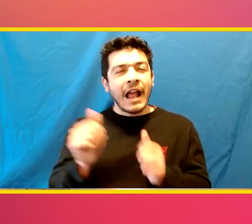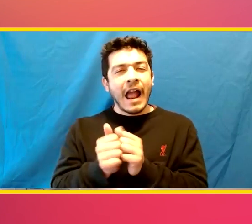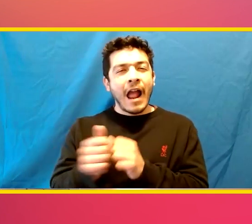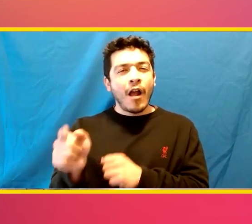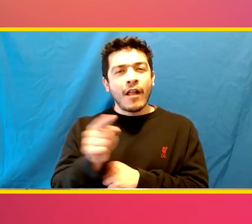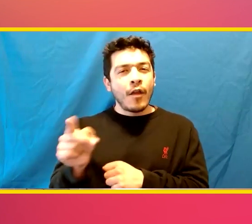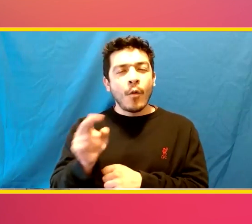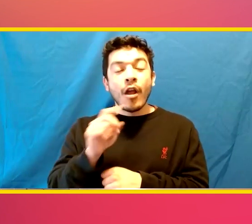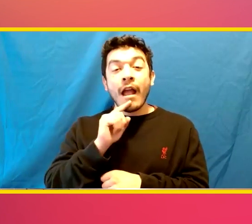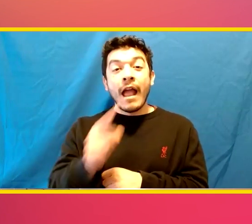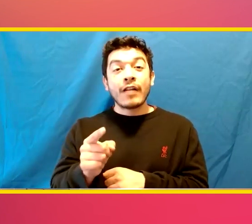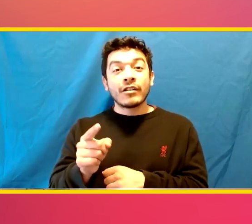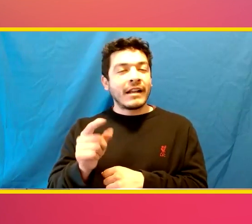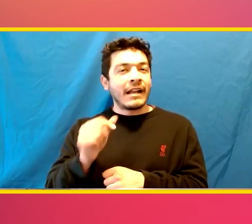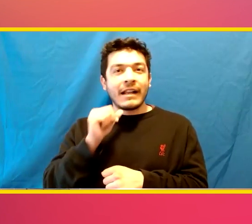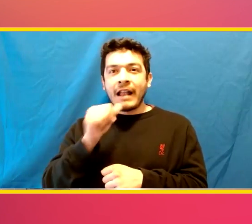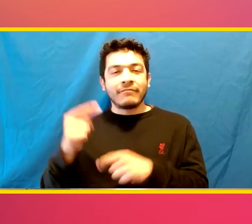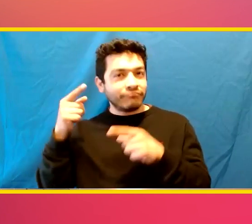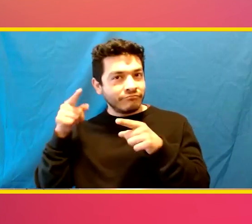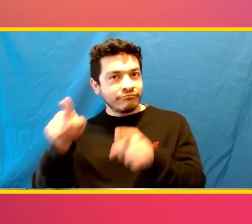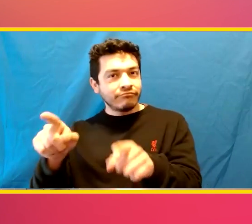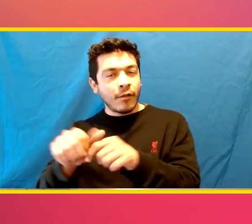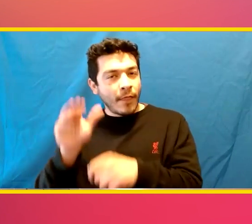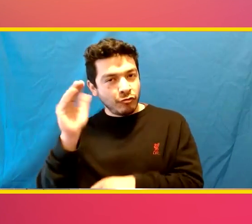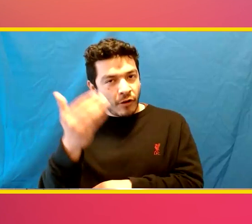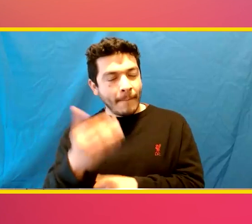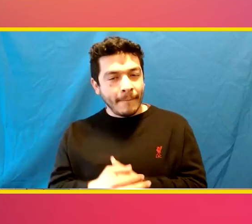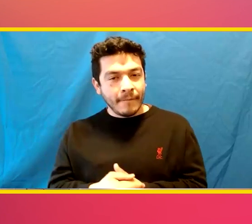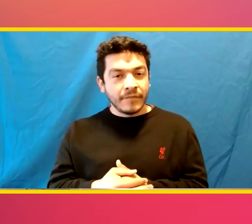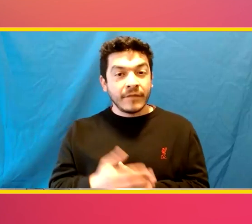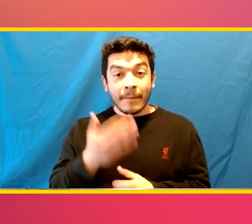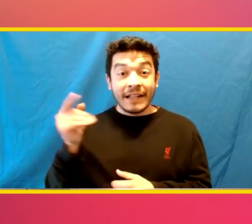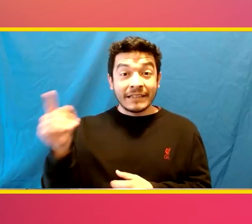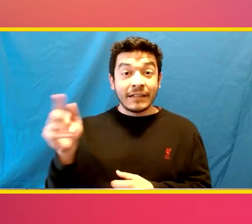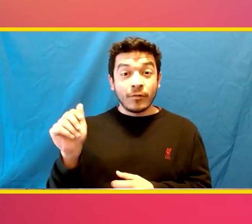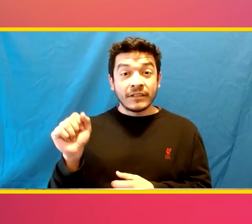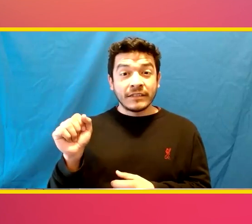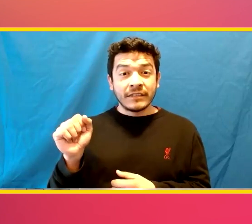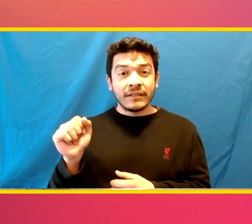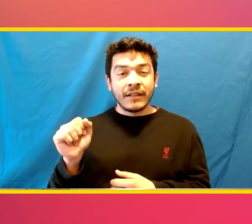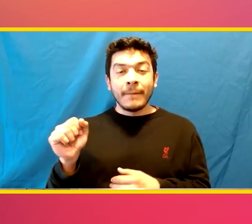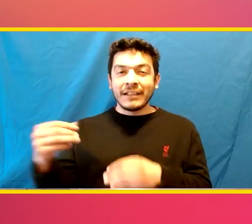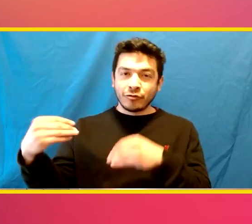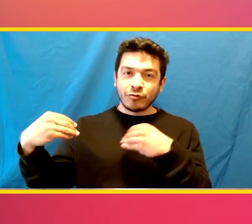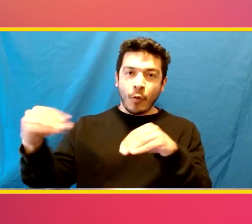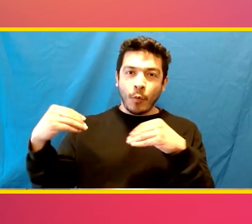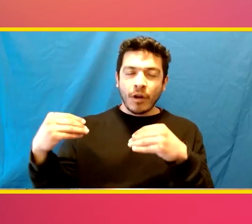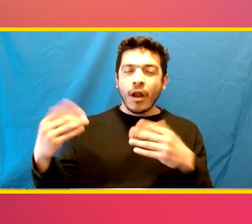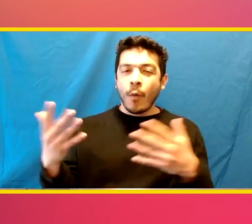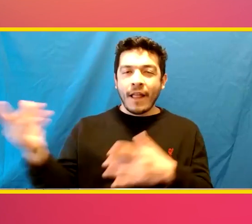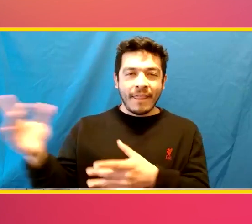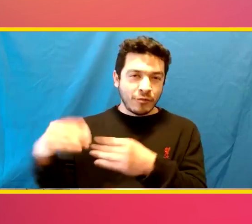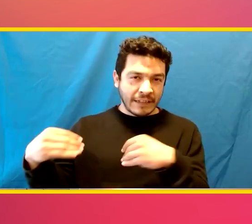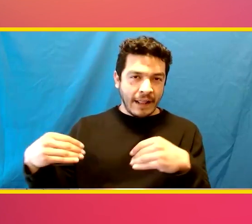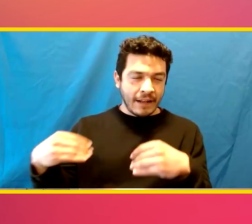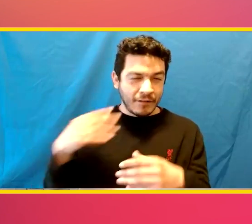were actually misaligned with Trump because he was being sold what they were